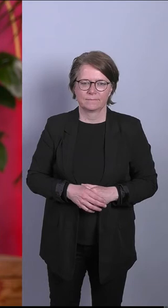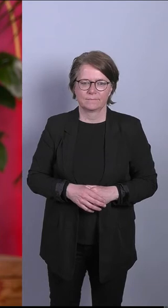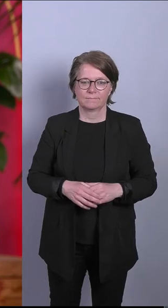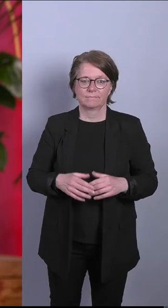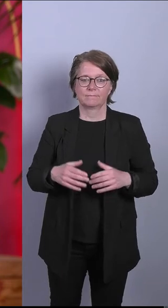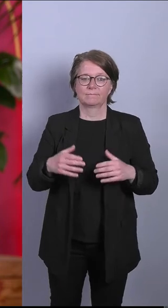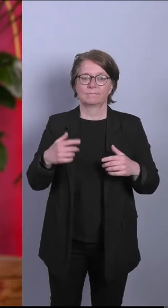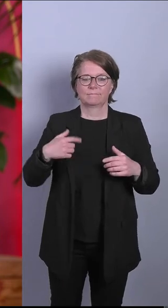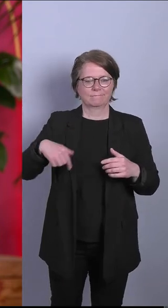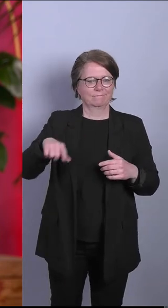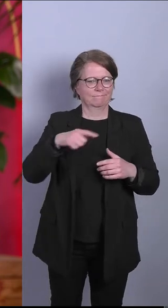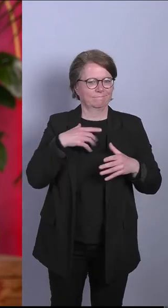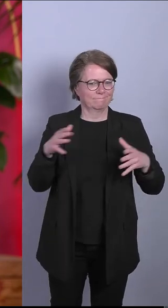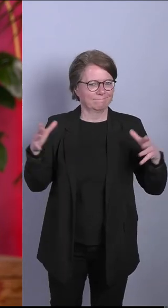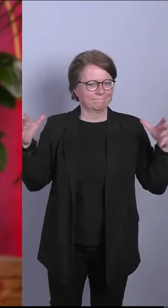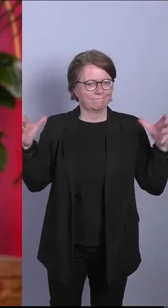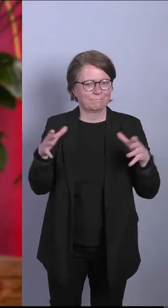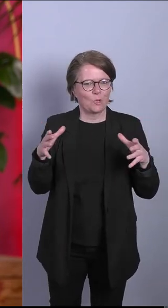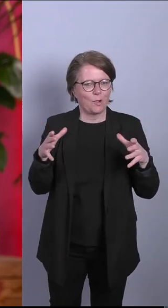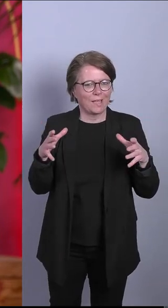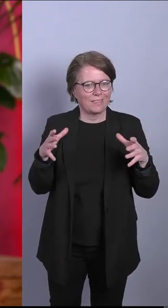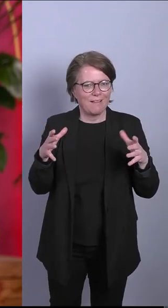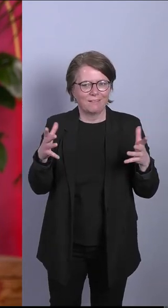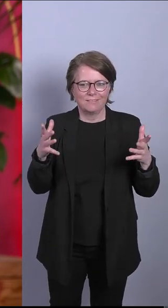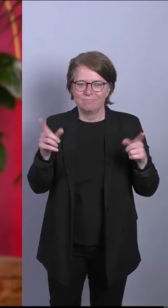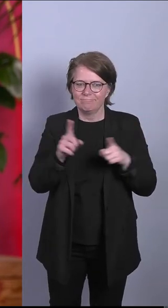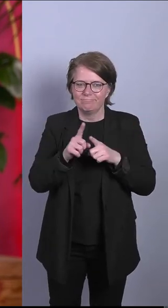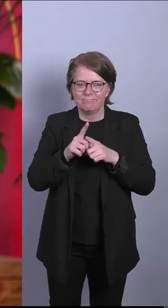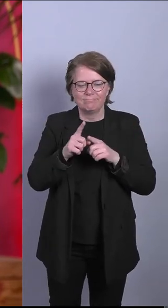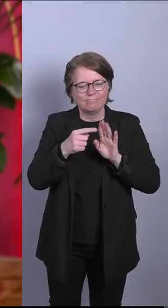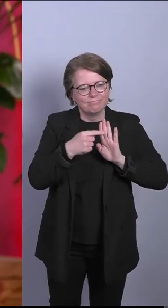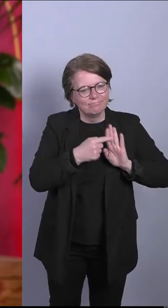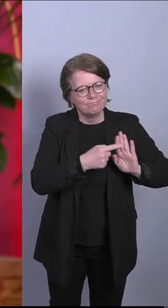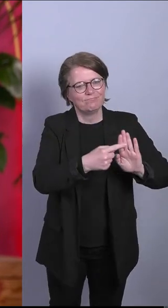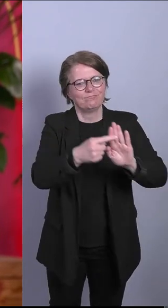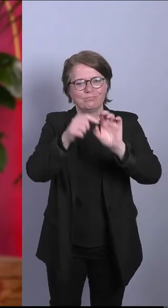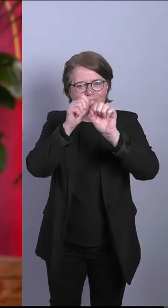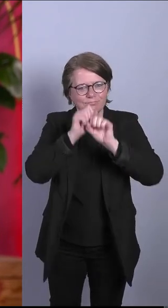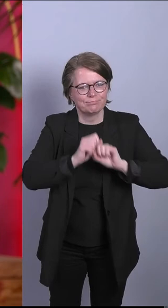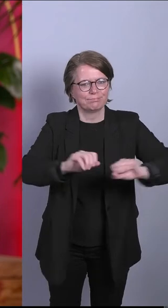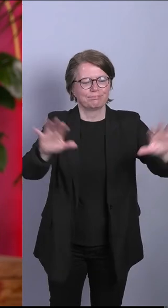Well, unbeatable together. That's such a great message. Thank you so much to everyone.